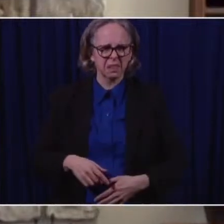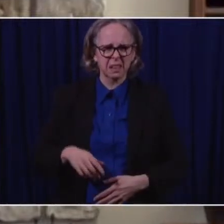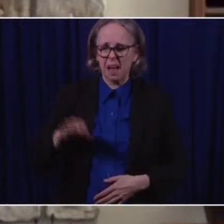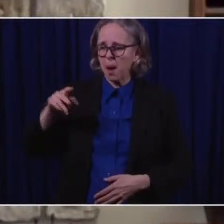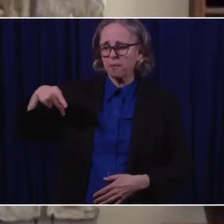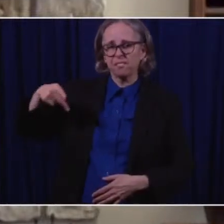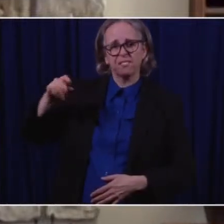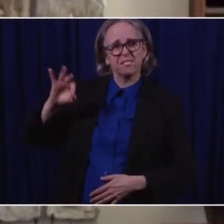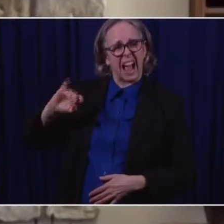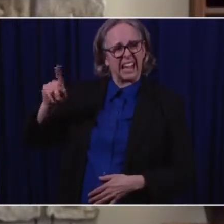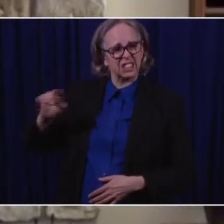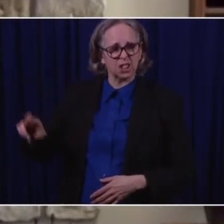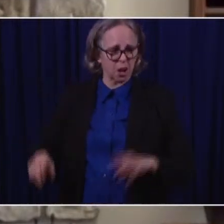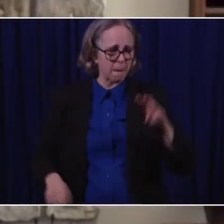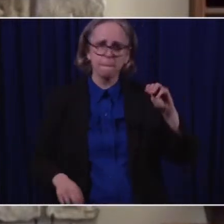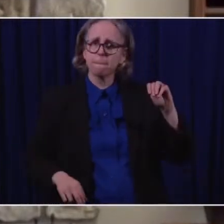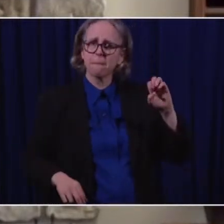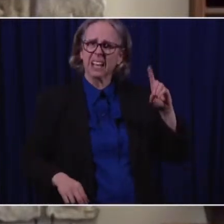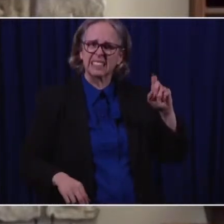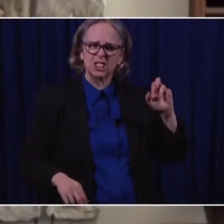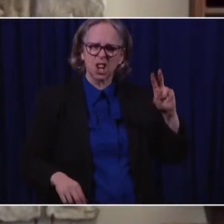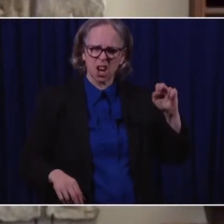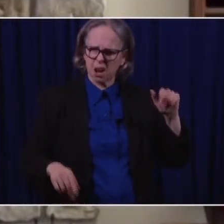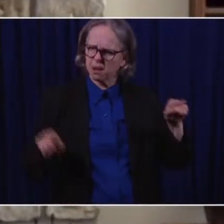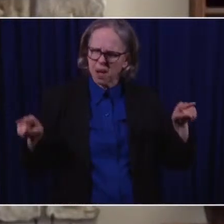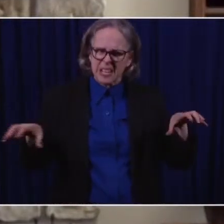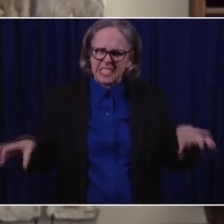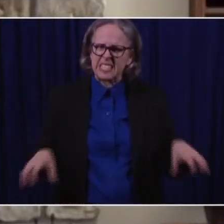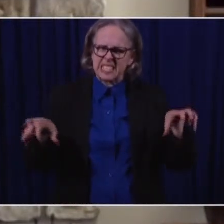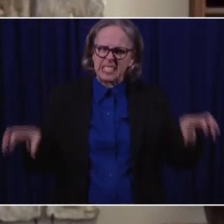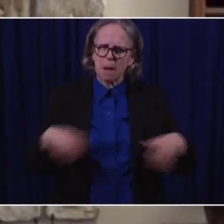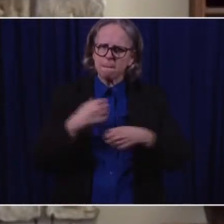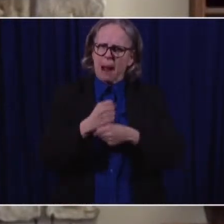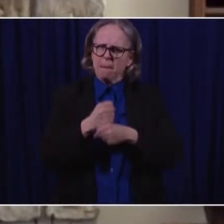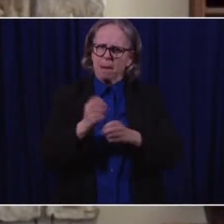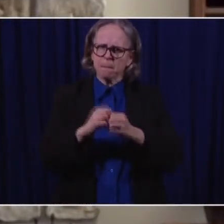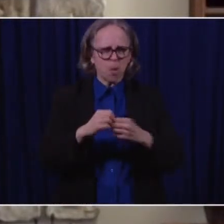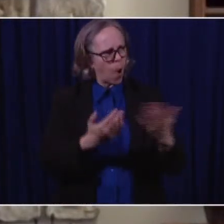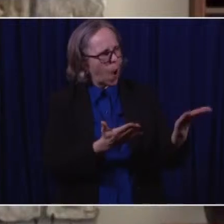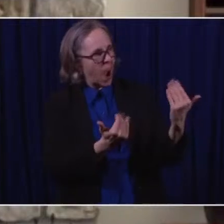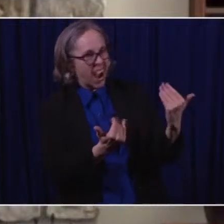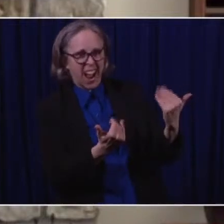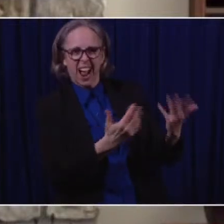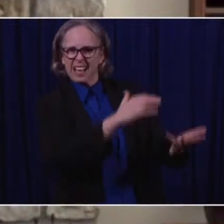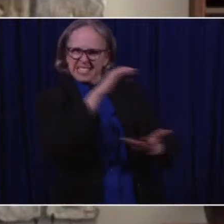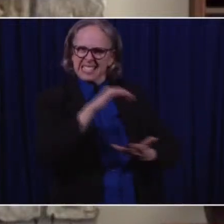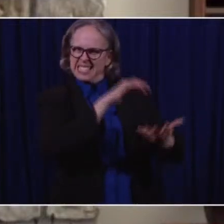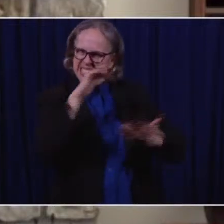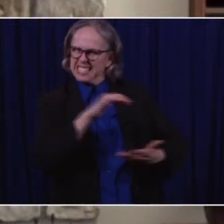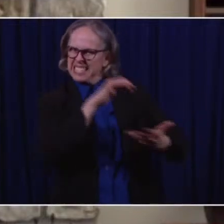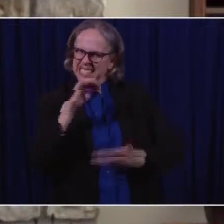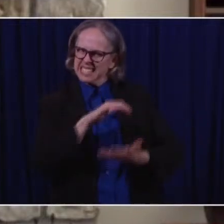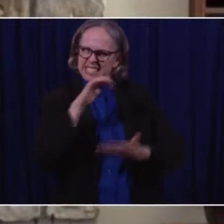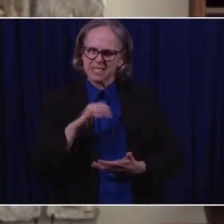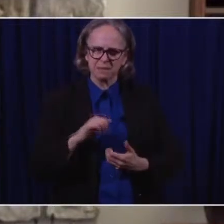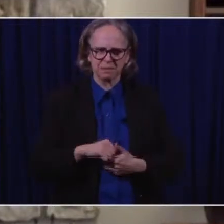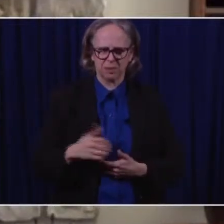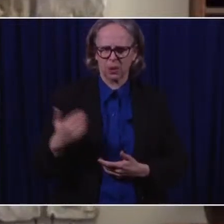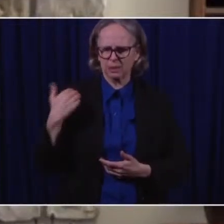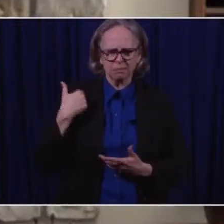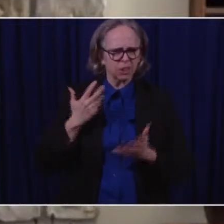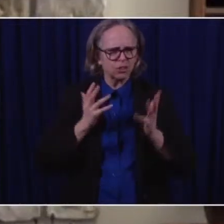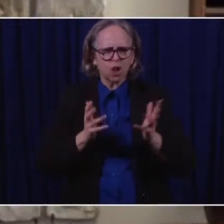had the opportunity this week to talk directly to the